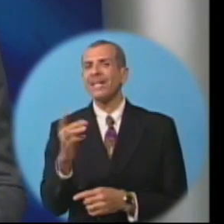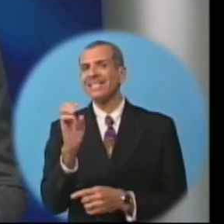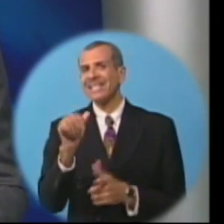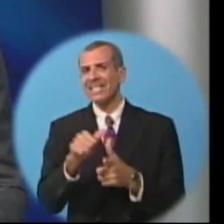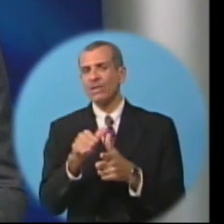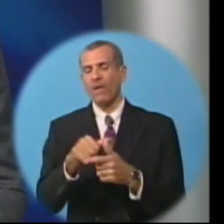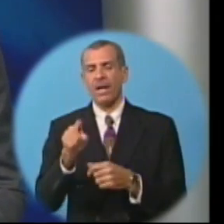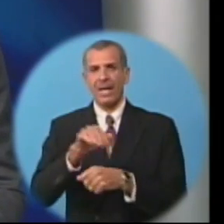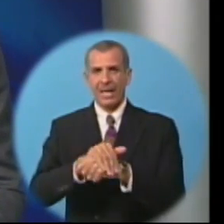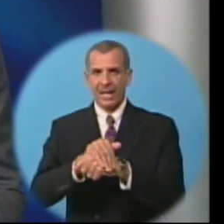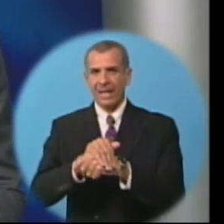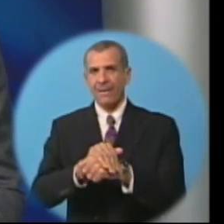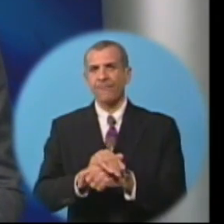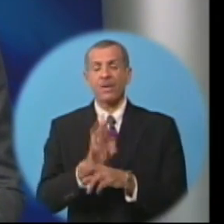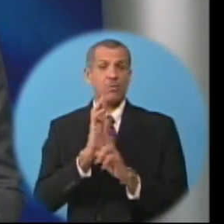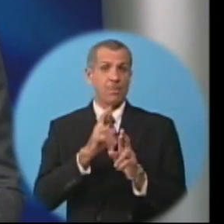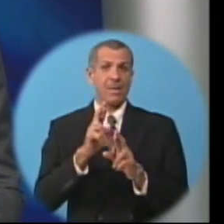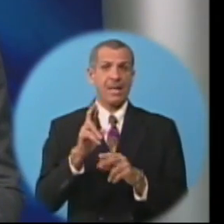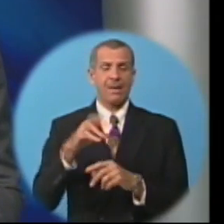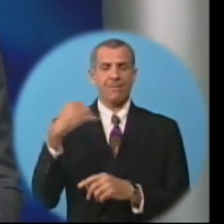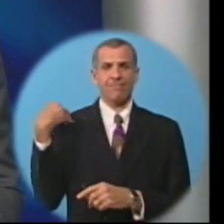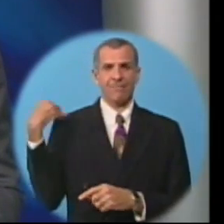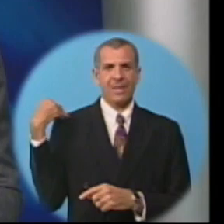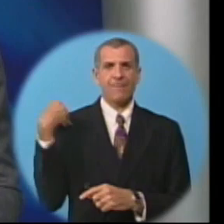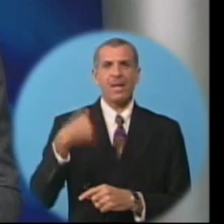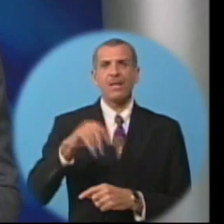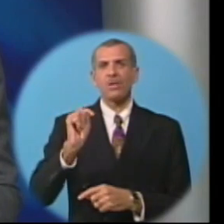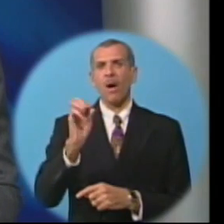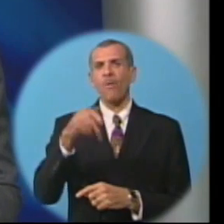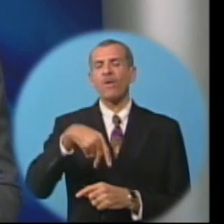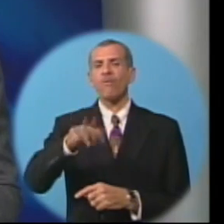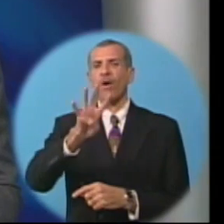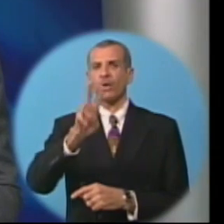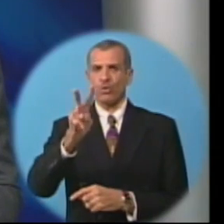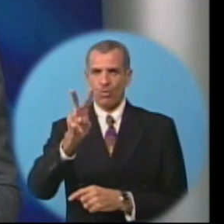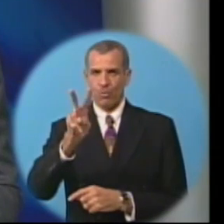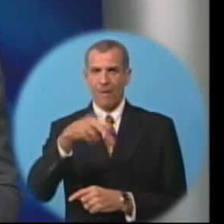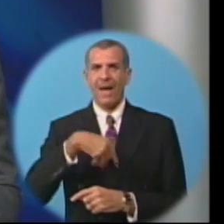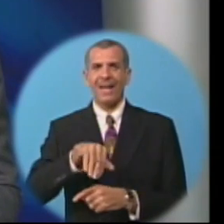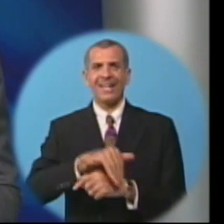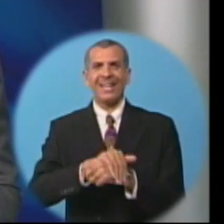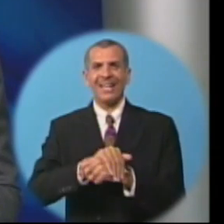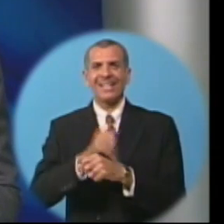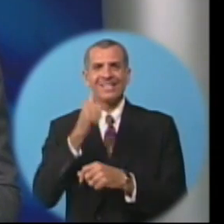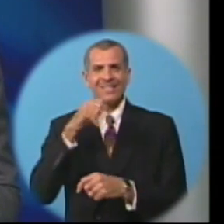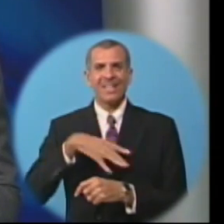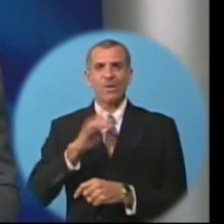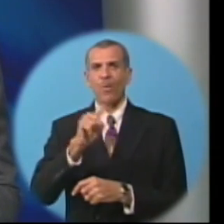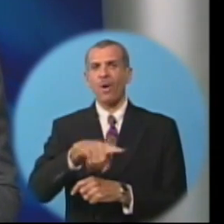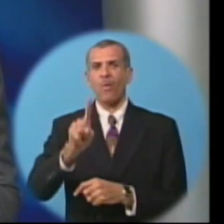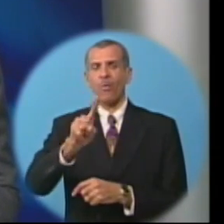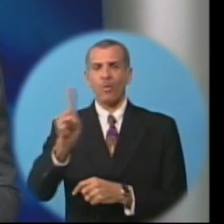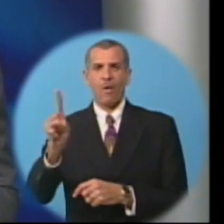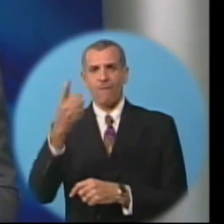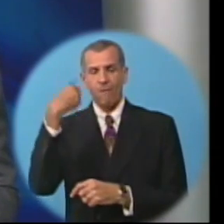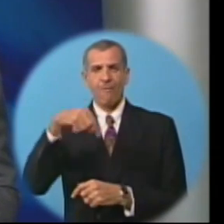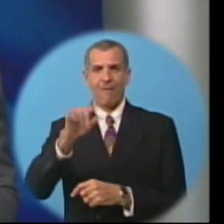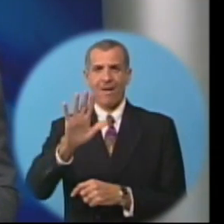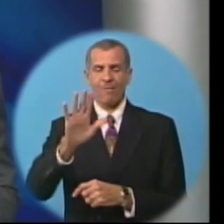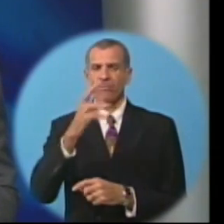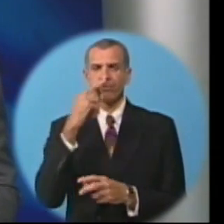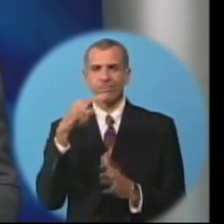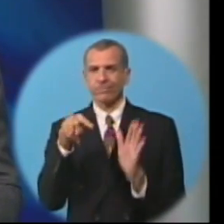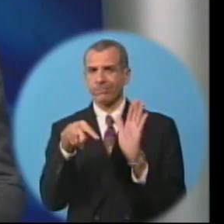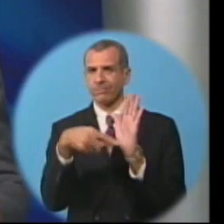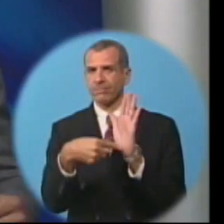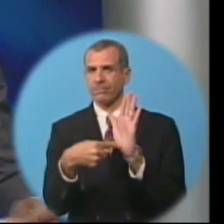England. In reply, captain Charlotte Edwards top scored with 42 as the English ladies reached 111 for 5. Let's